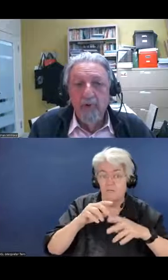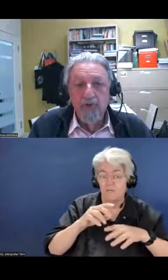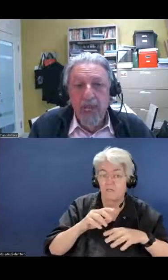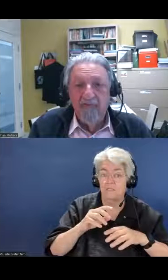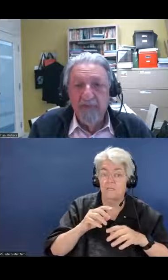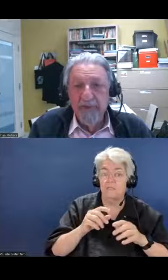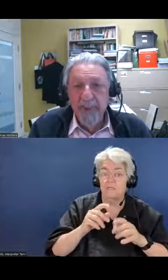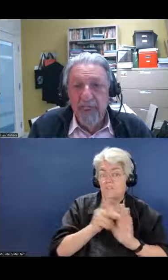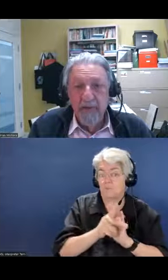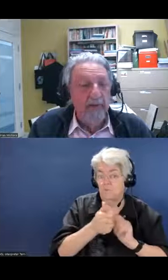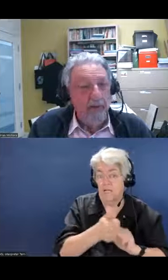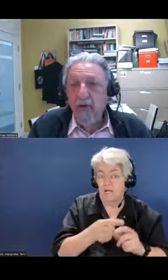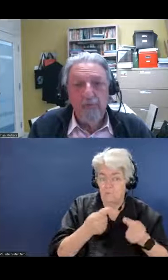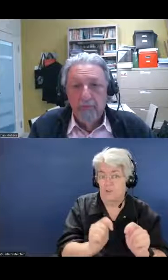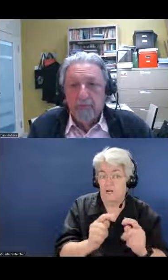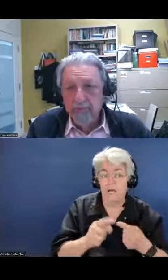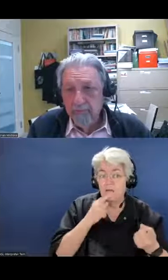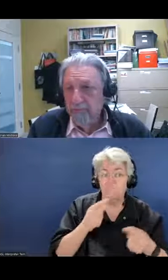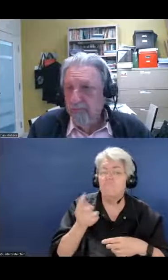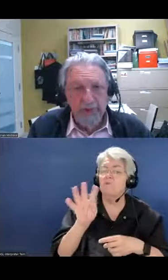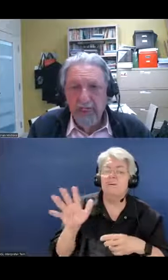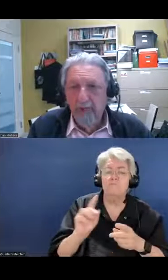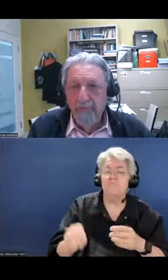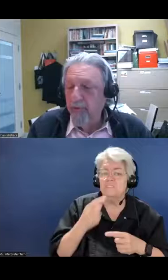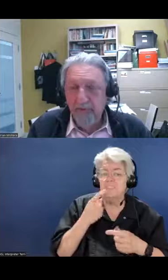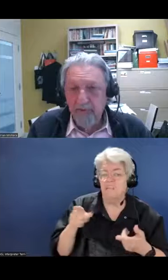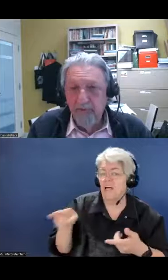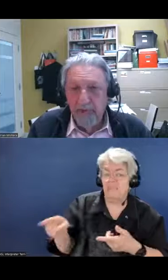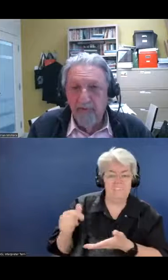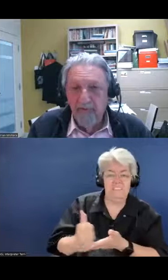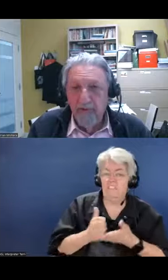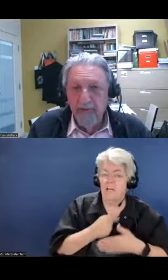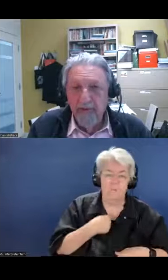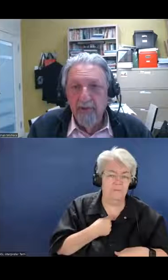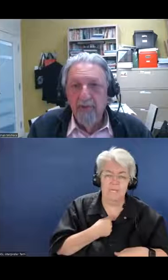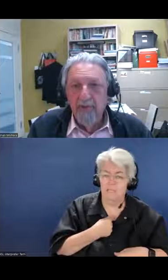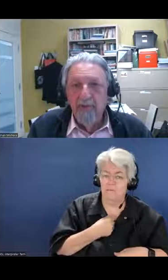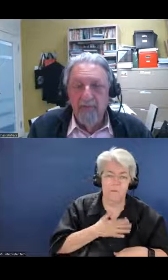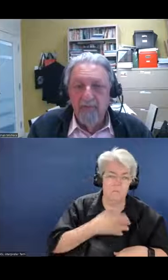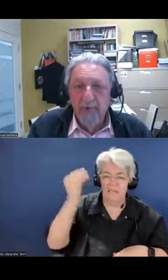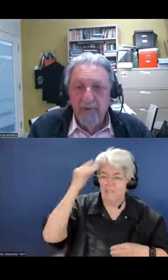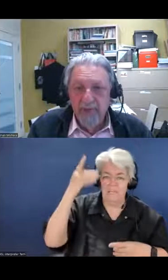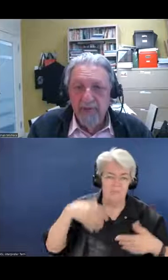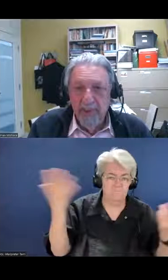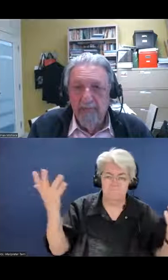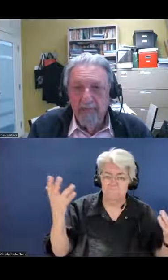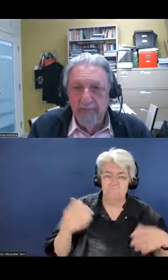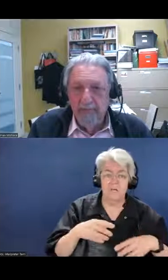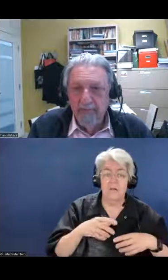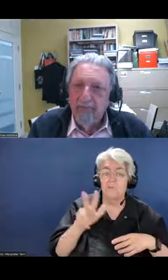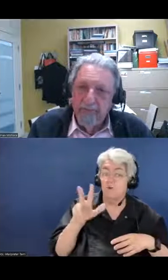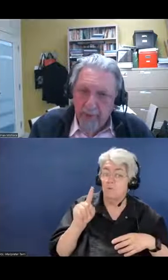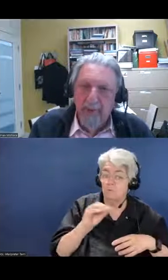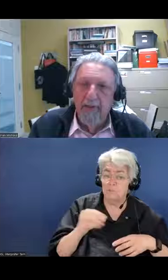47%, almost half of them said, no, didn't help me with my suicidal thoughts. 31% said,